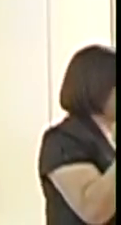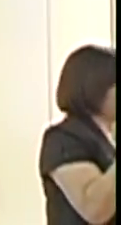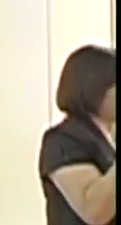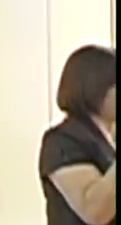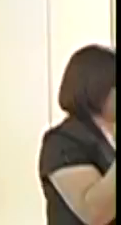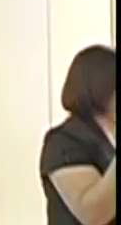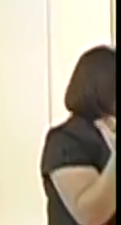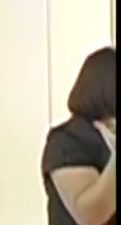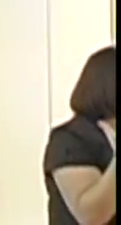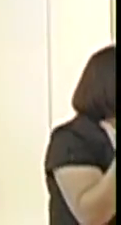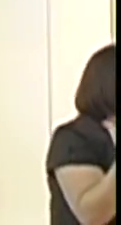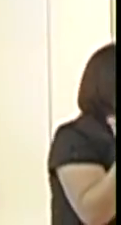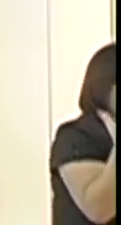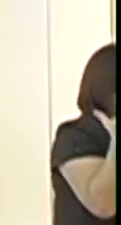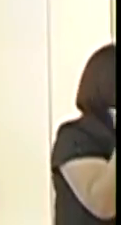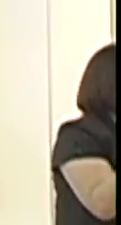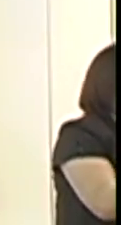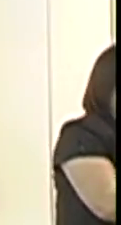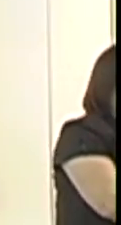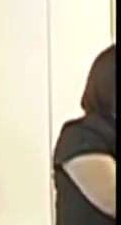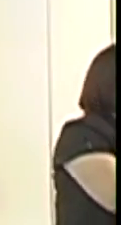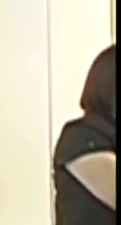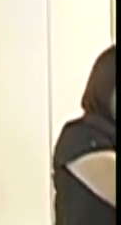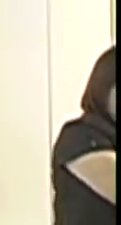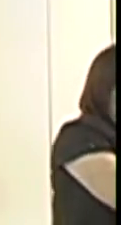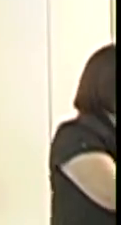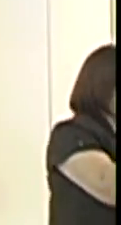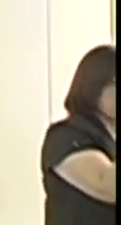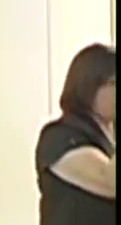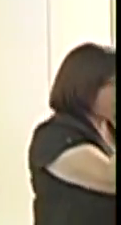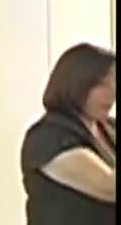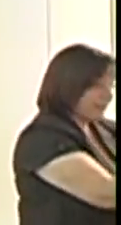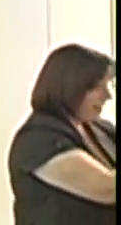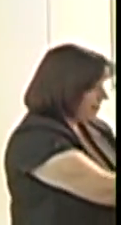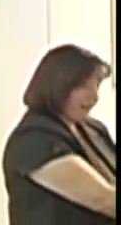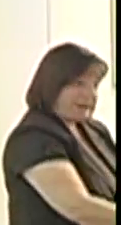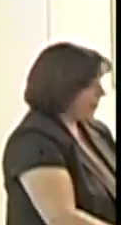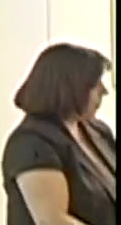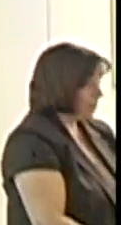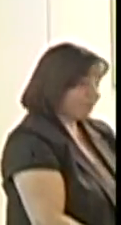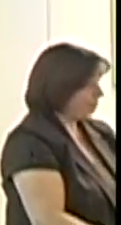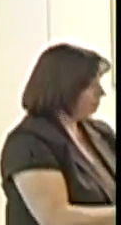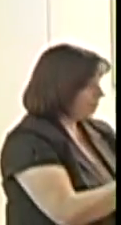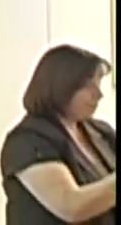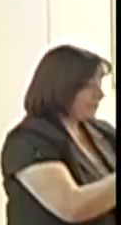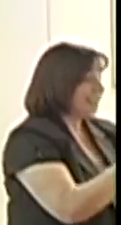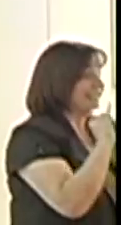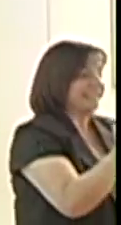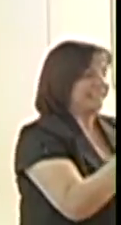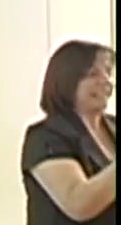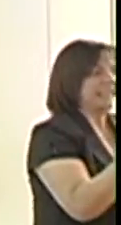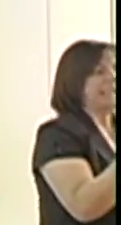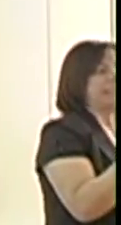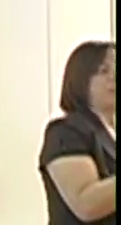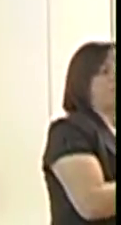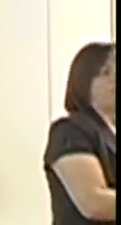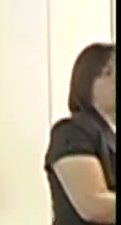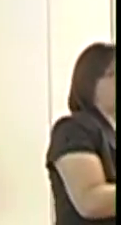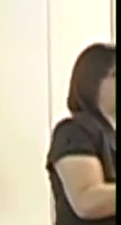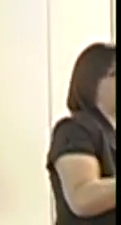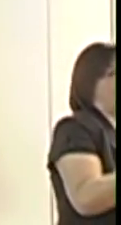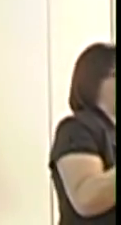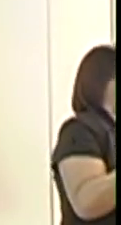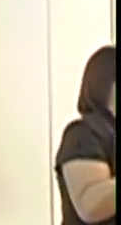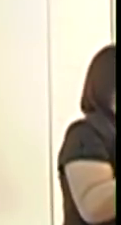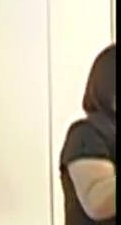So proximalization may not just be a phenomenon of infant motor development, it may also be a phenomenon of skill acquisition, even in the